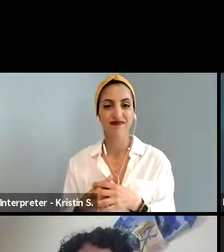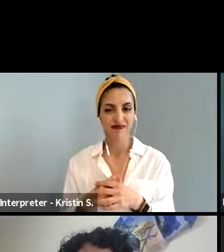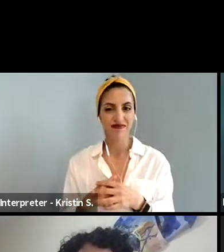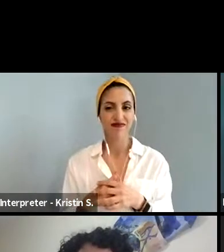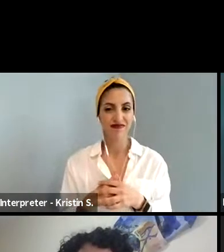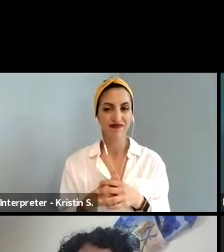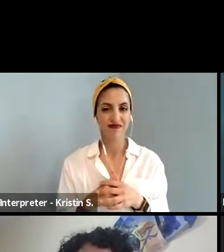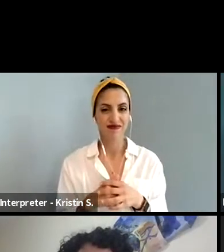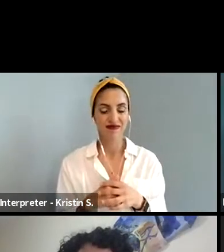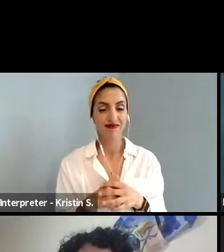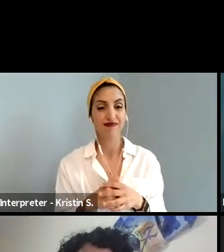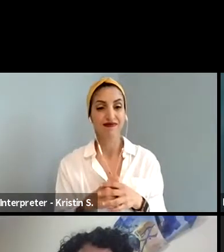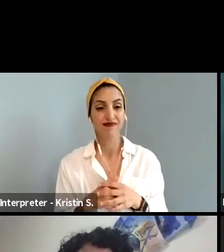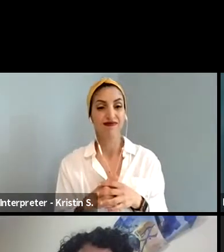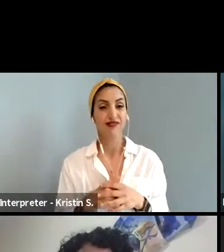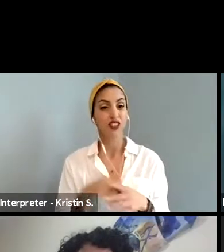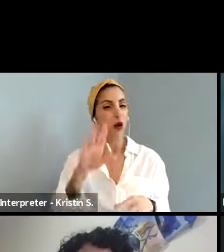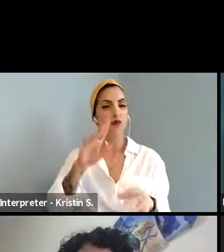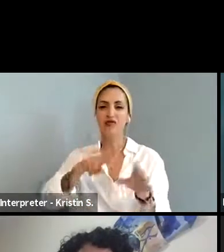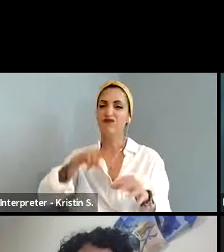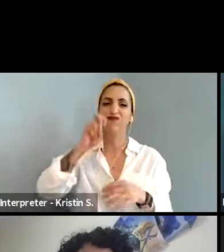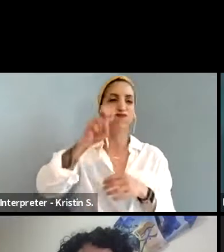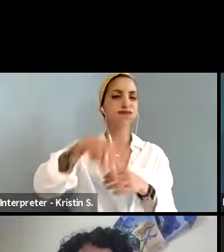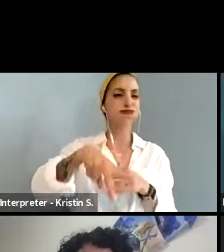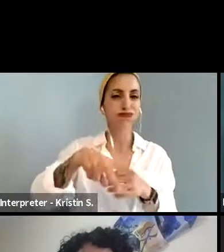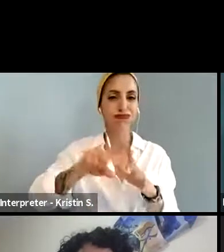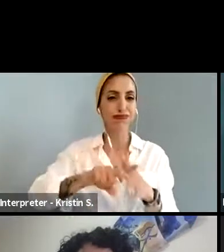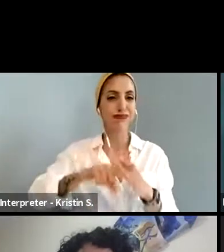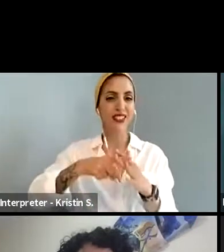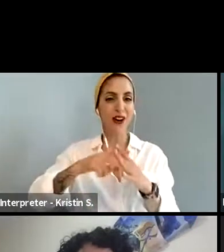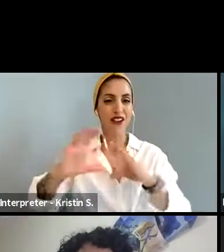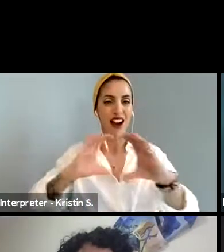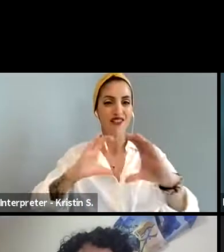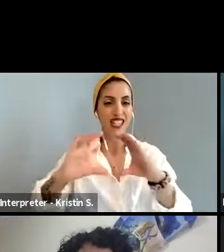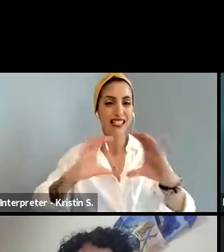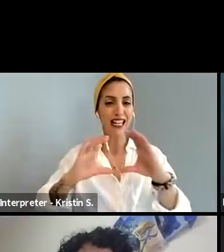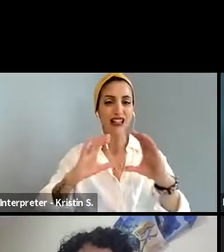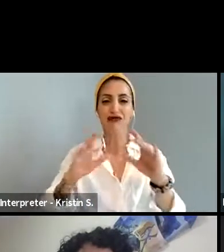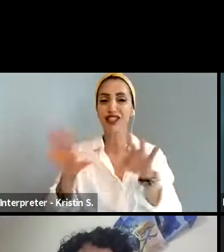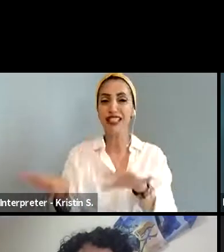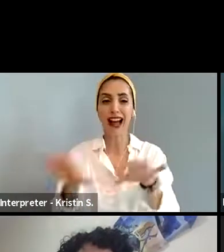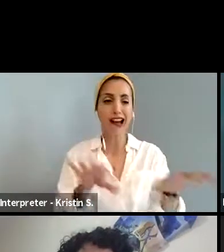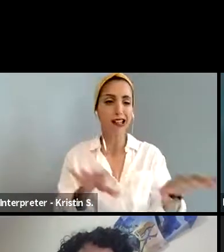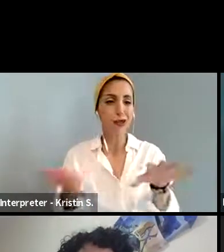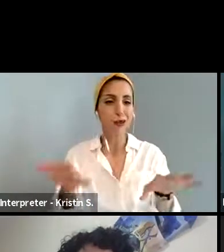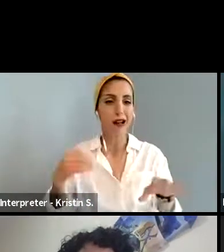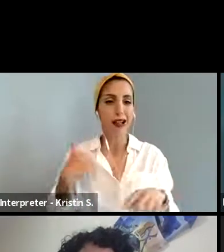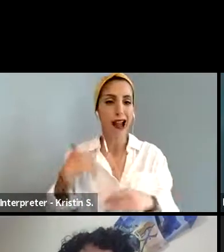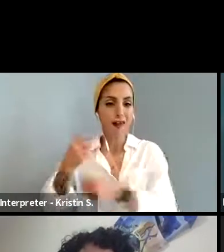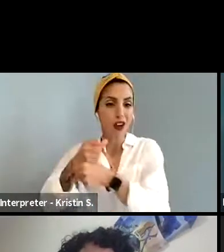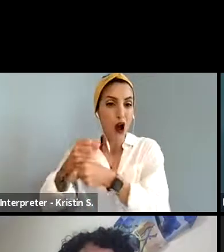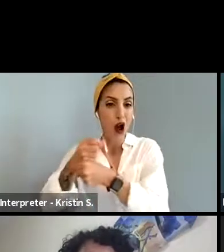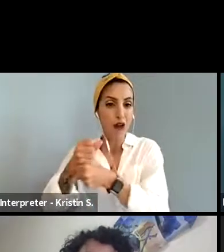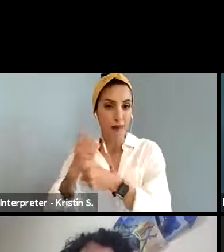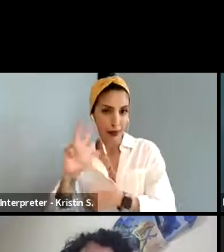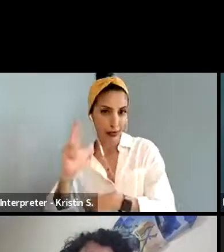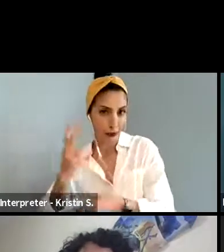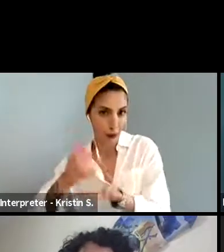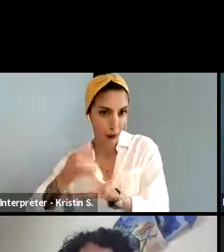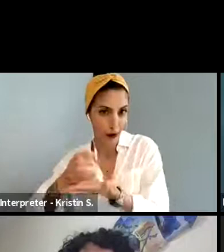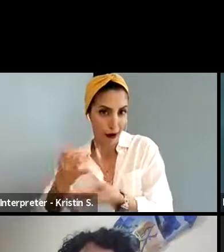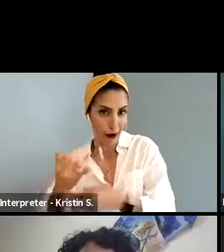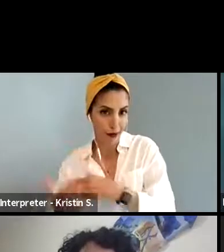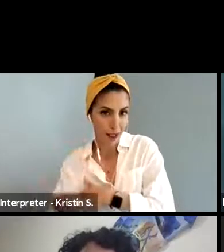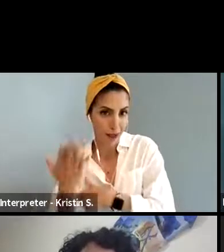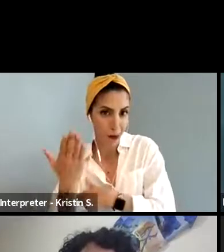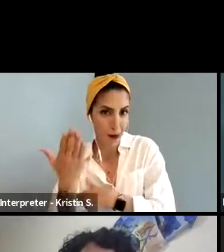So I'm gonna just jump us into this conversation. And again, y'all, casual, I have my coffee here. I'm on my third cup.